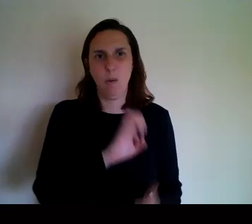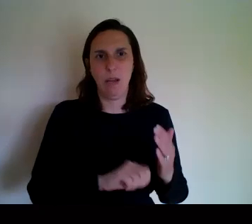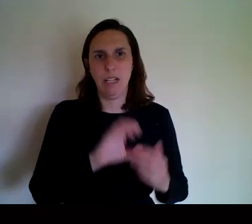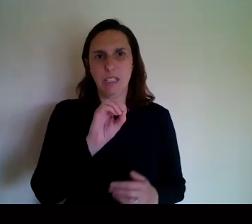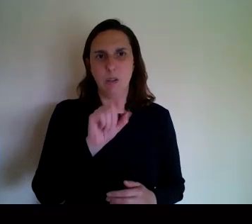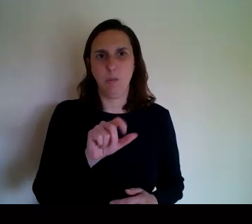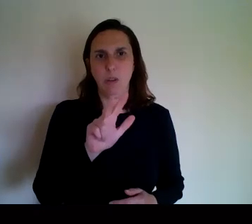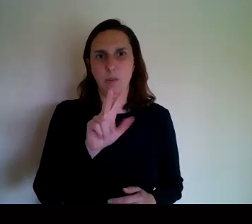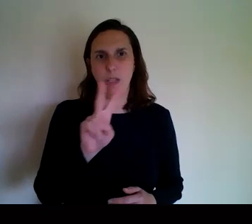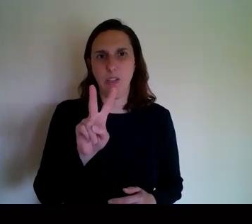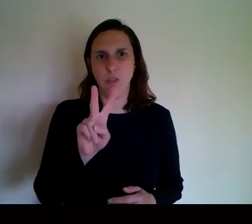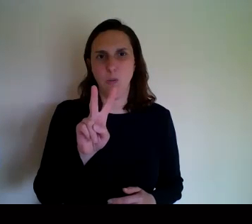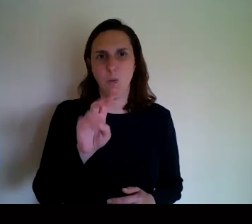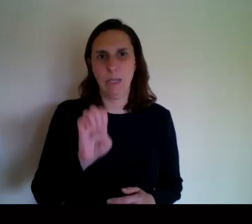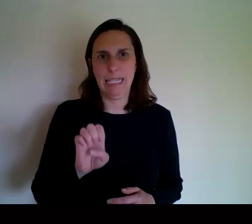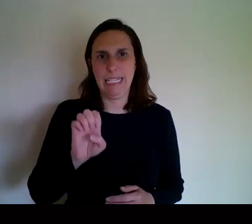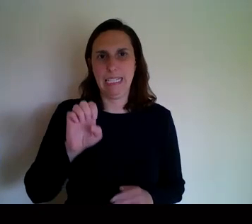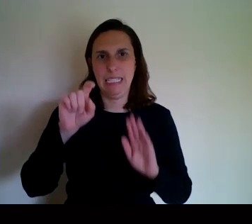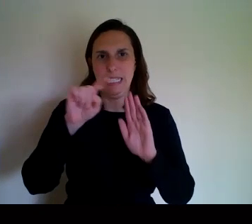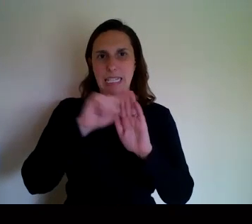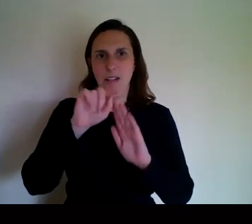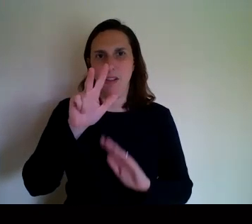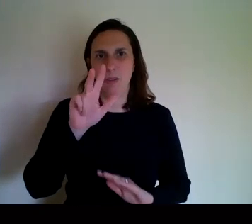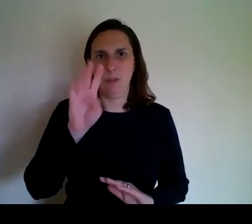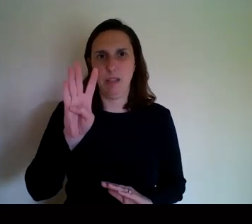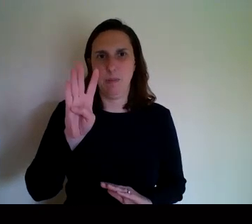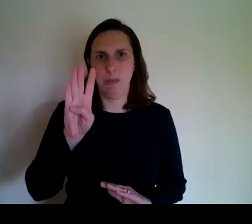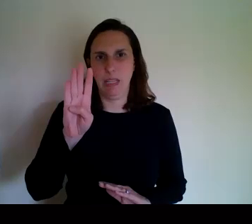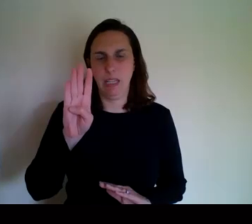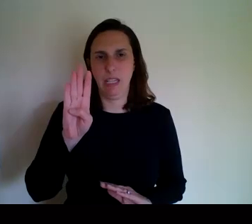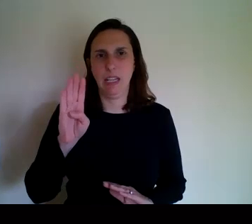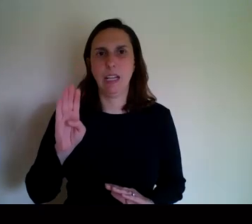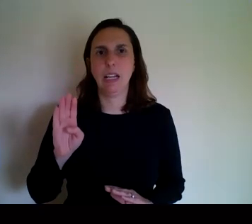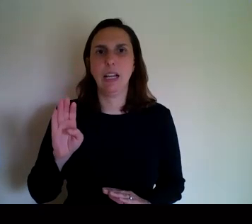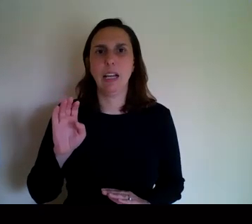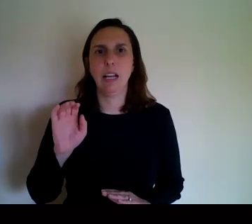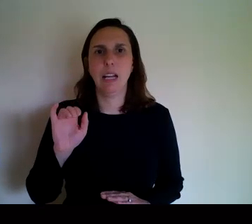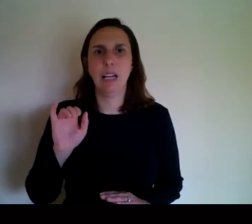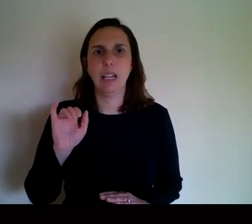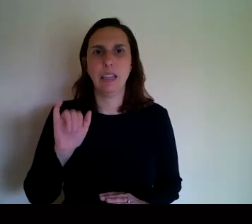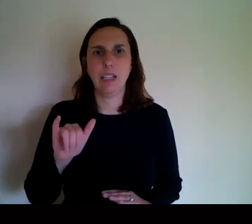0.32 e to the negative 3b. And then this one becomes